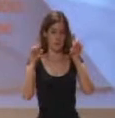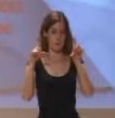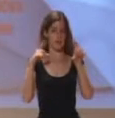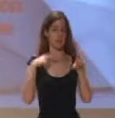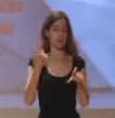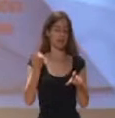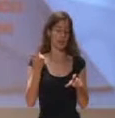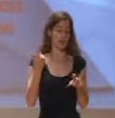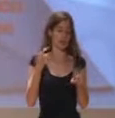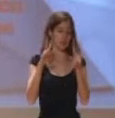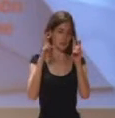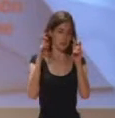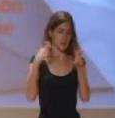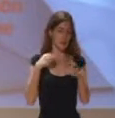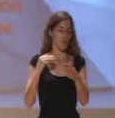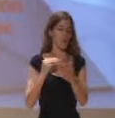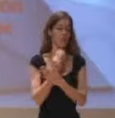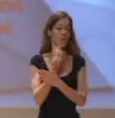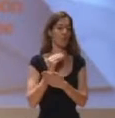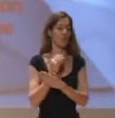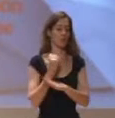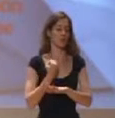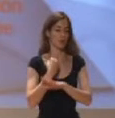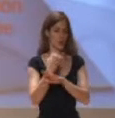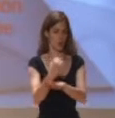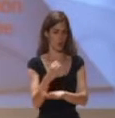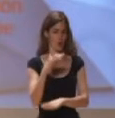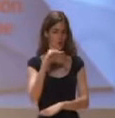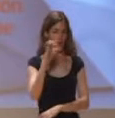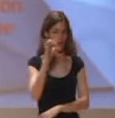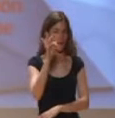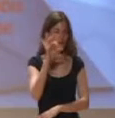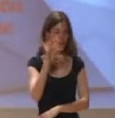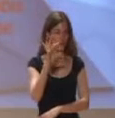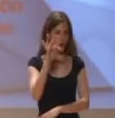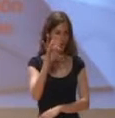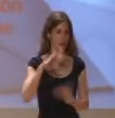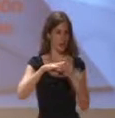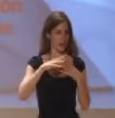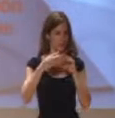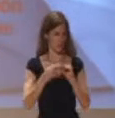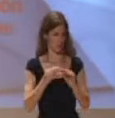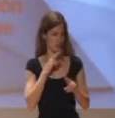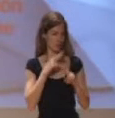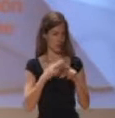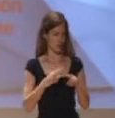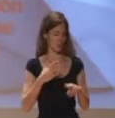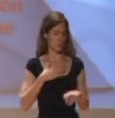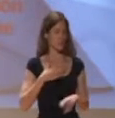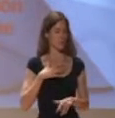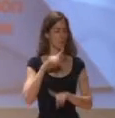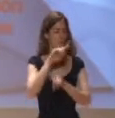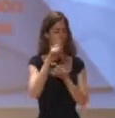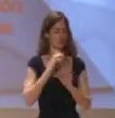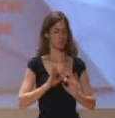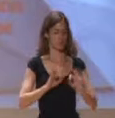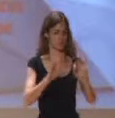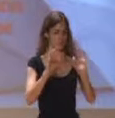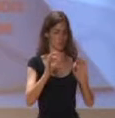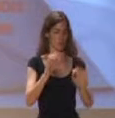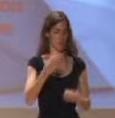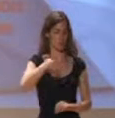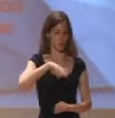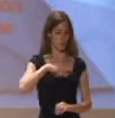is works in support technology, BJ adaptation, and I have a very specific